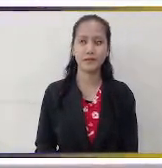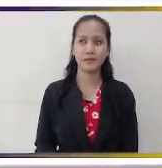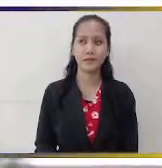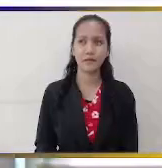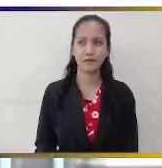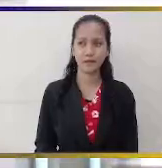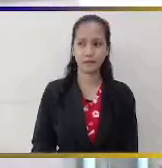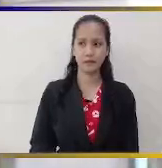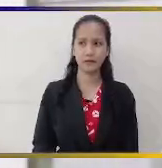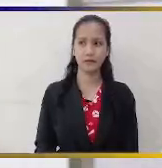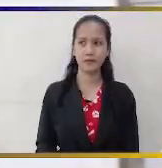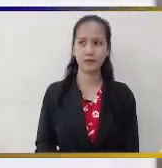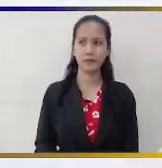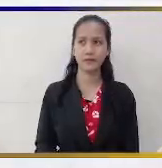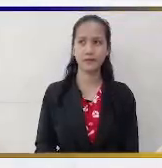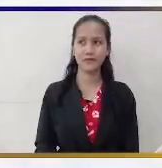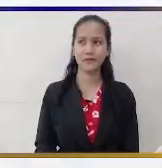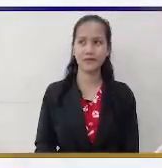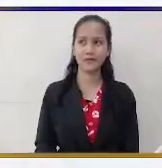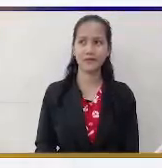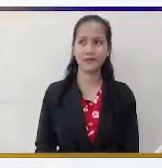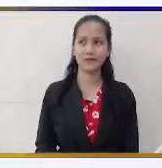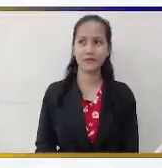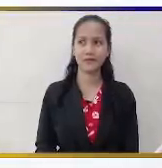come up here. Come on, hurry. You two guys, come on.